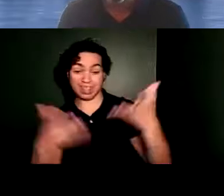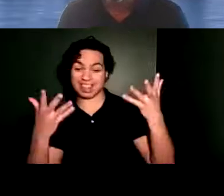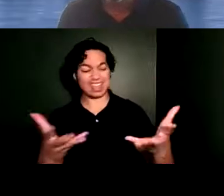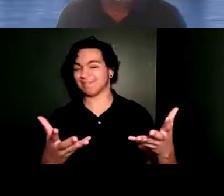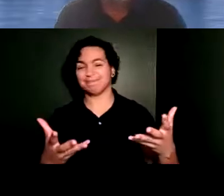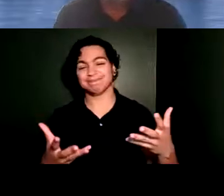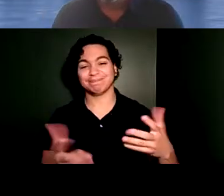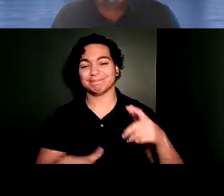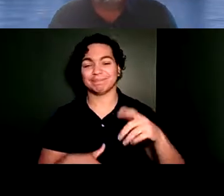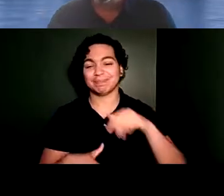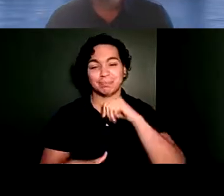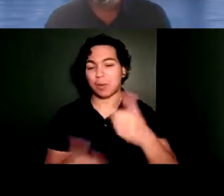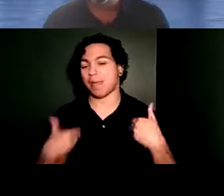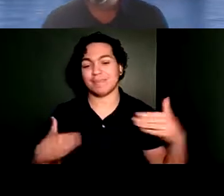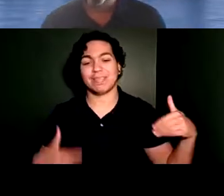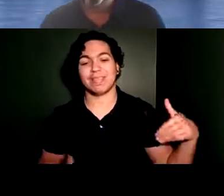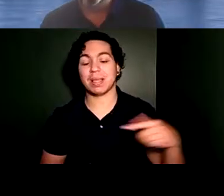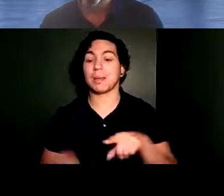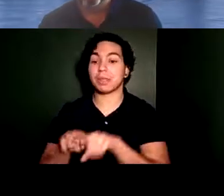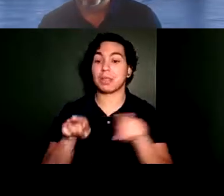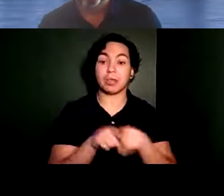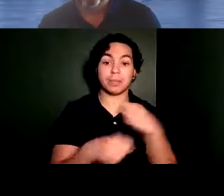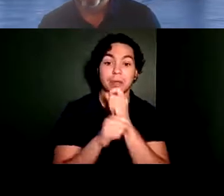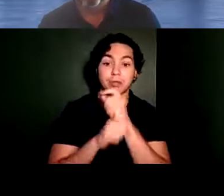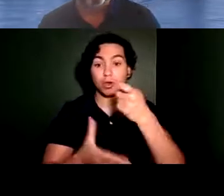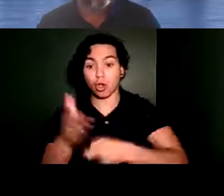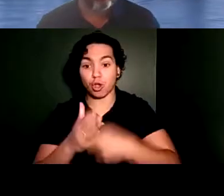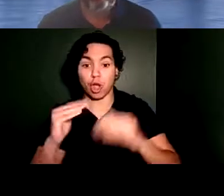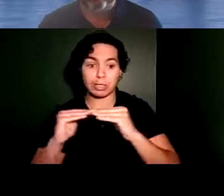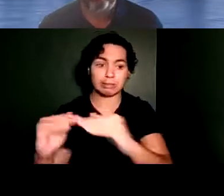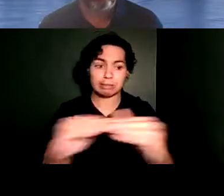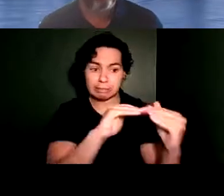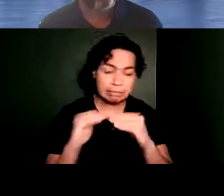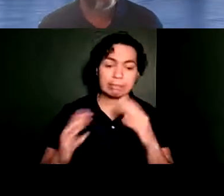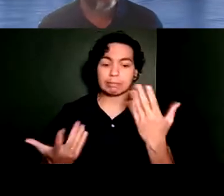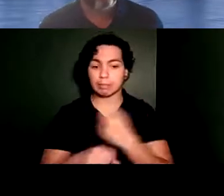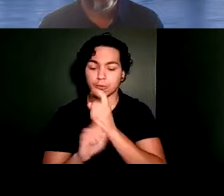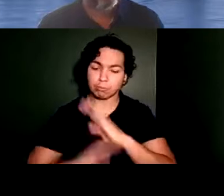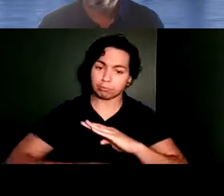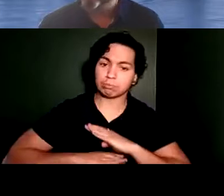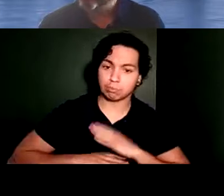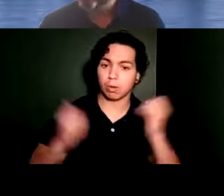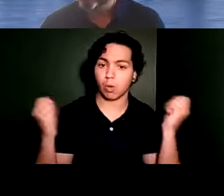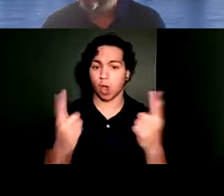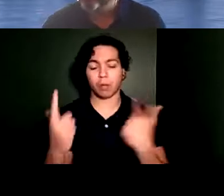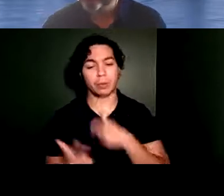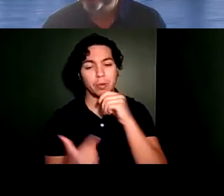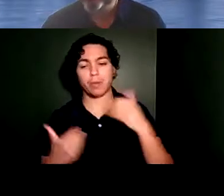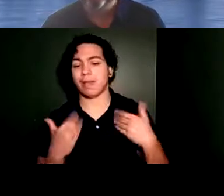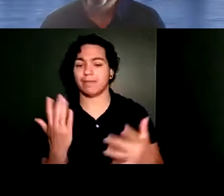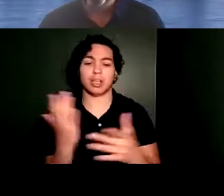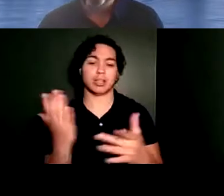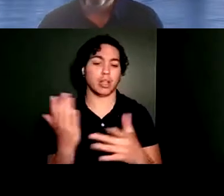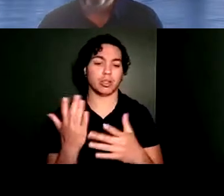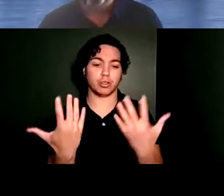think that's really important. And then there's the fare integration as well. And that's something we don't quite have the technology yet for in